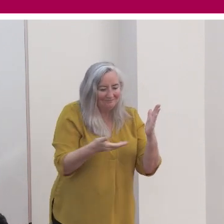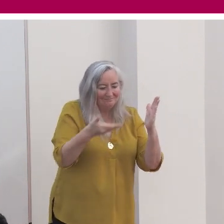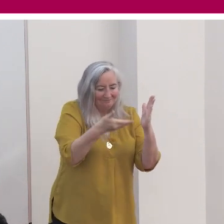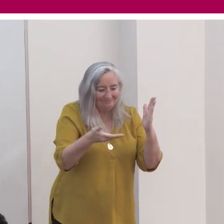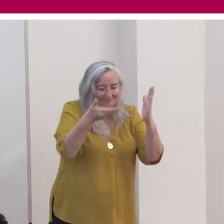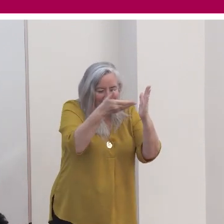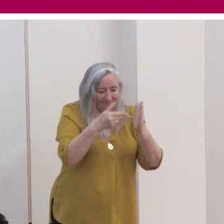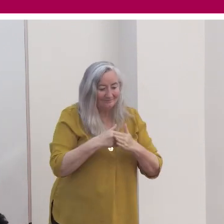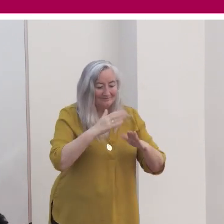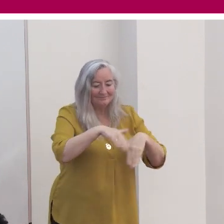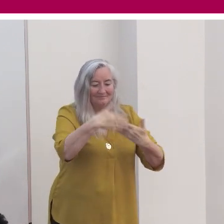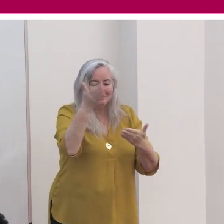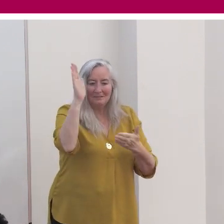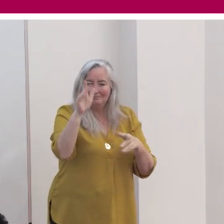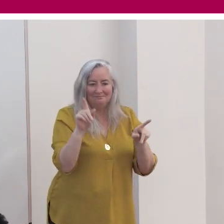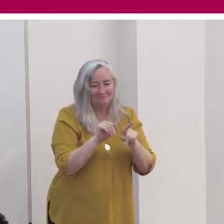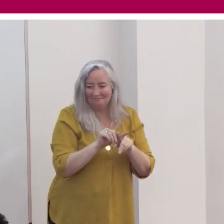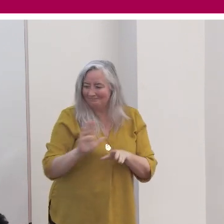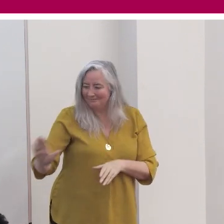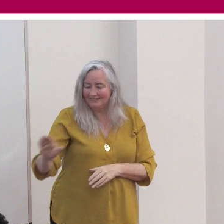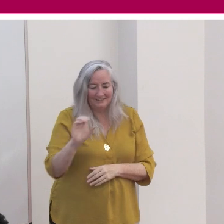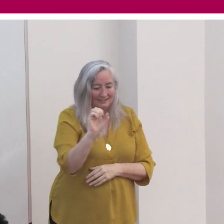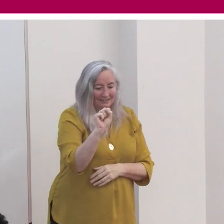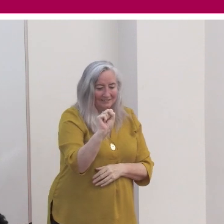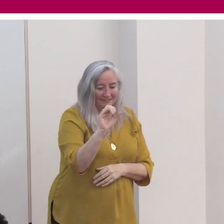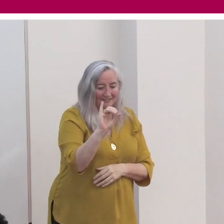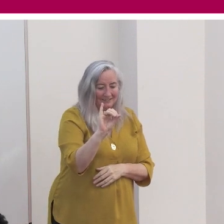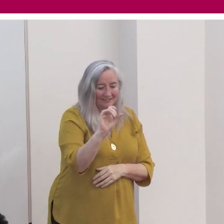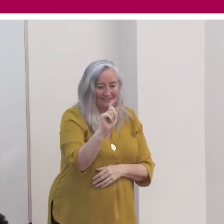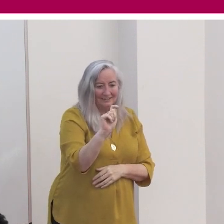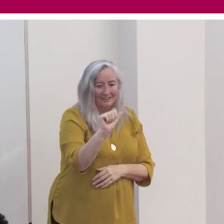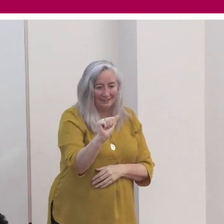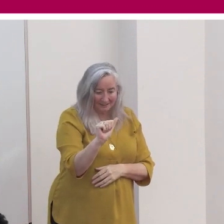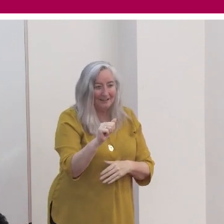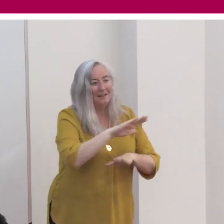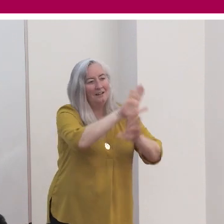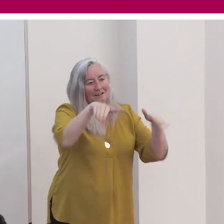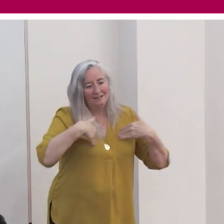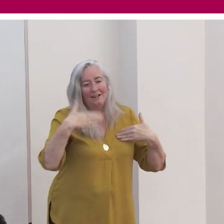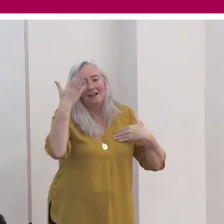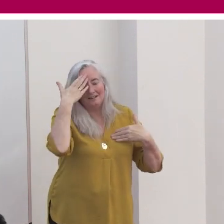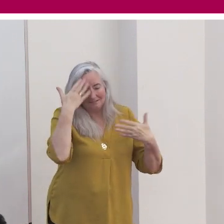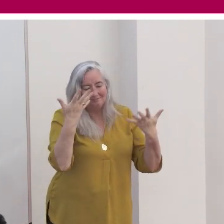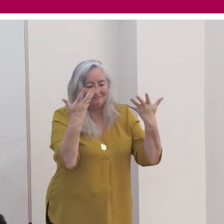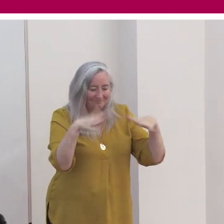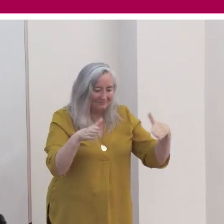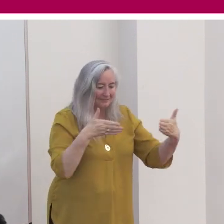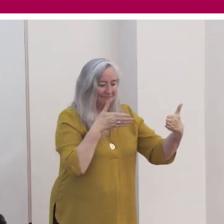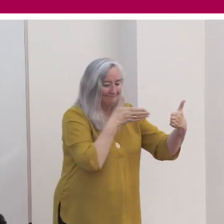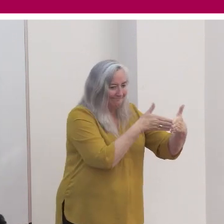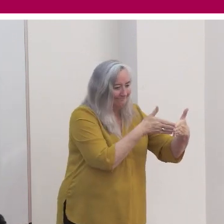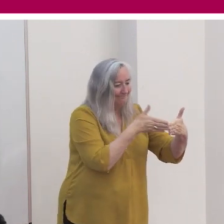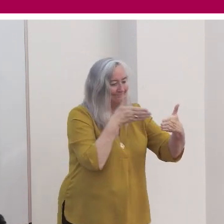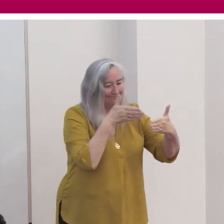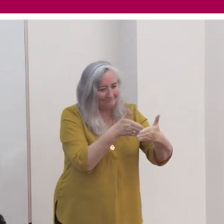of barriers and access to justice matters that women with intellectual or psychosocial disabilities face in